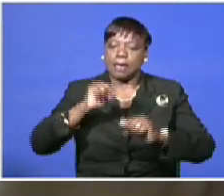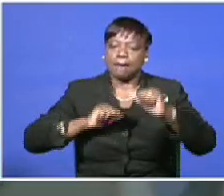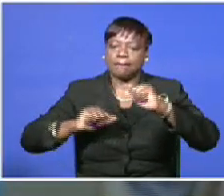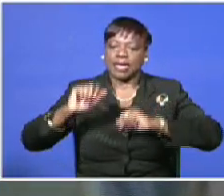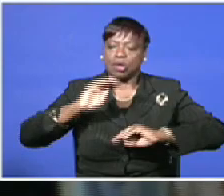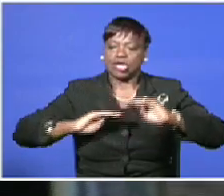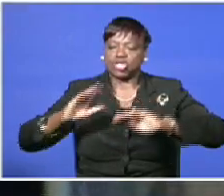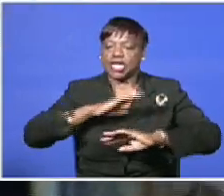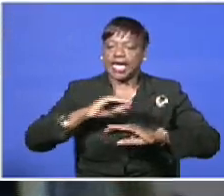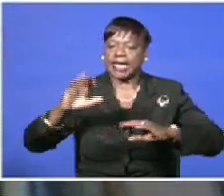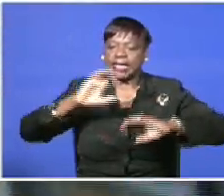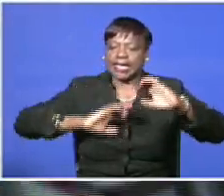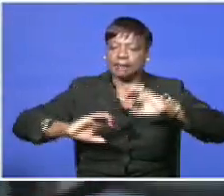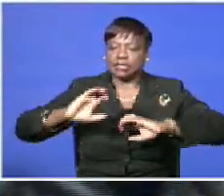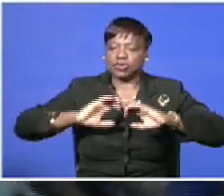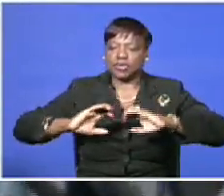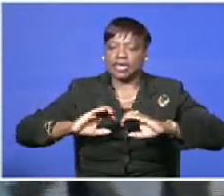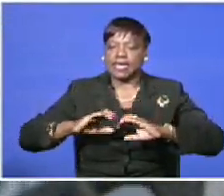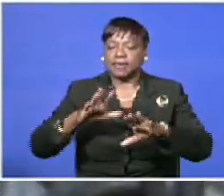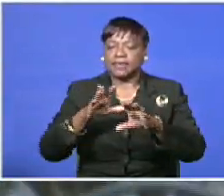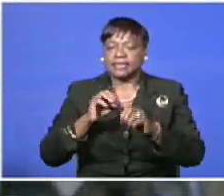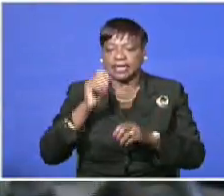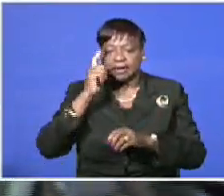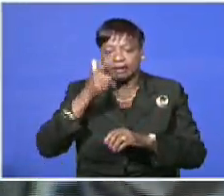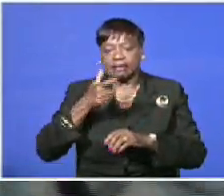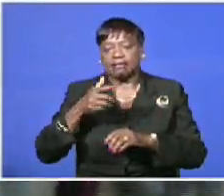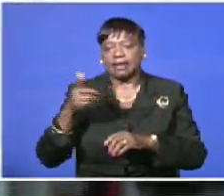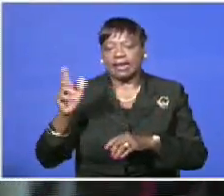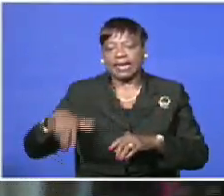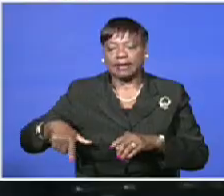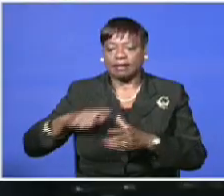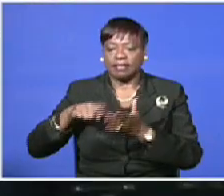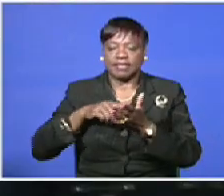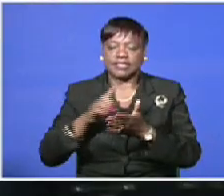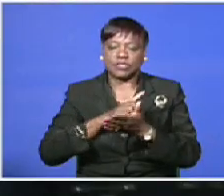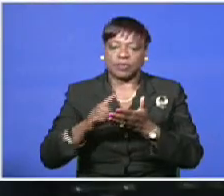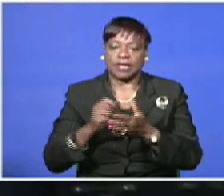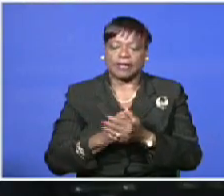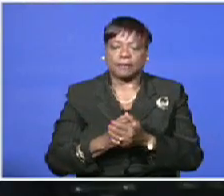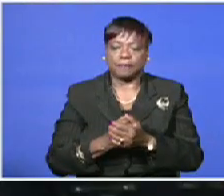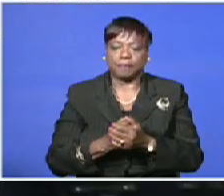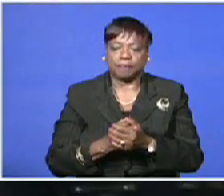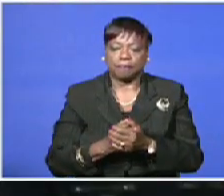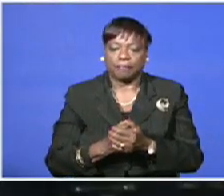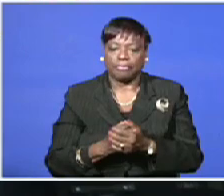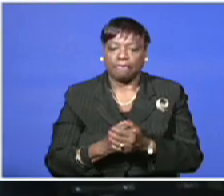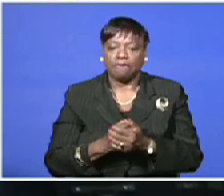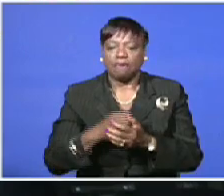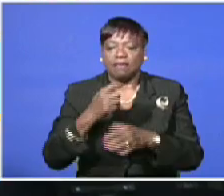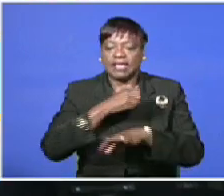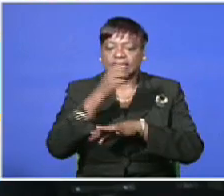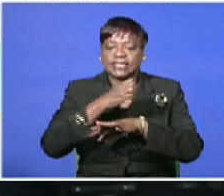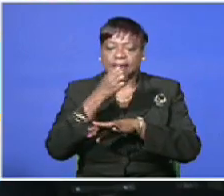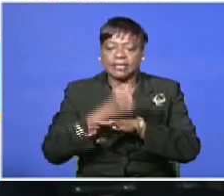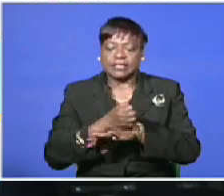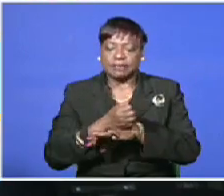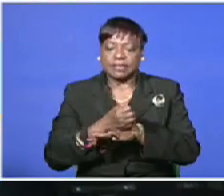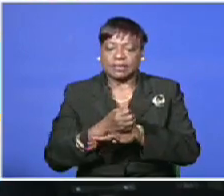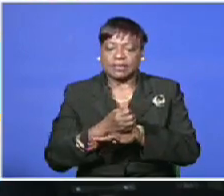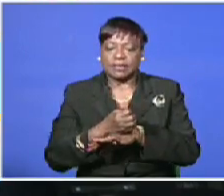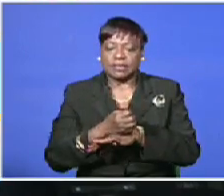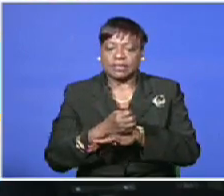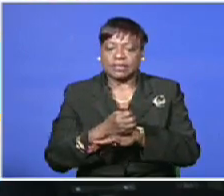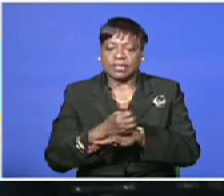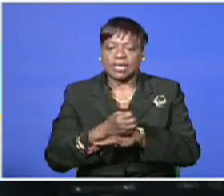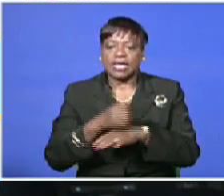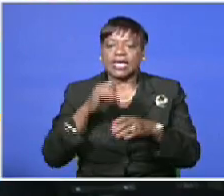and chemistry. We'll take a look at those units later this week. The impetus for the establishment of the Forensic Science Laboratory was